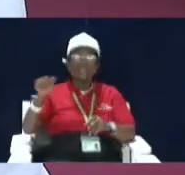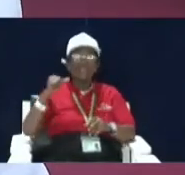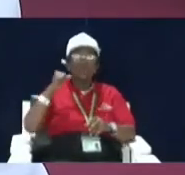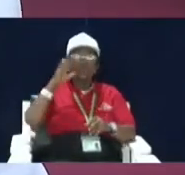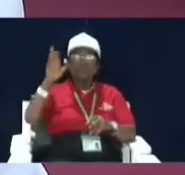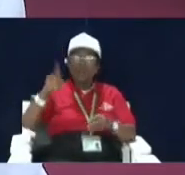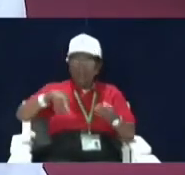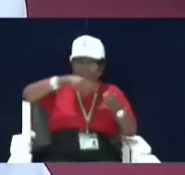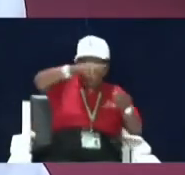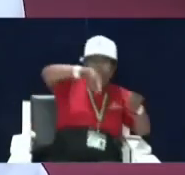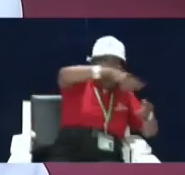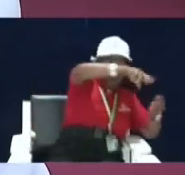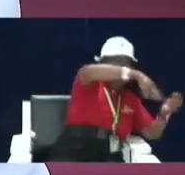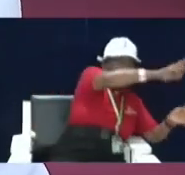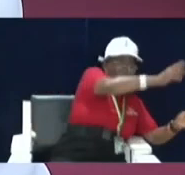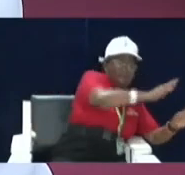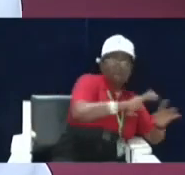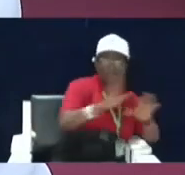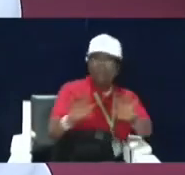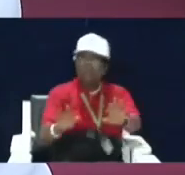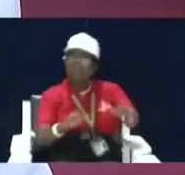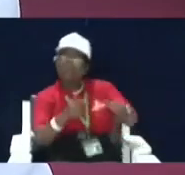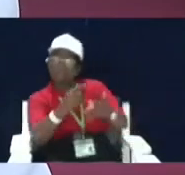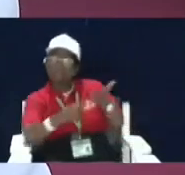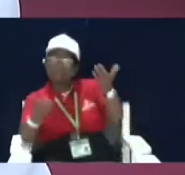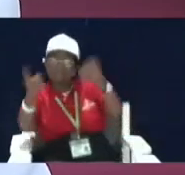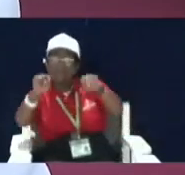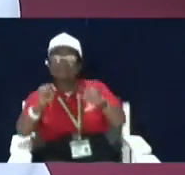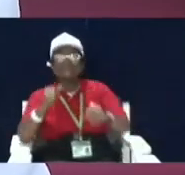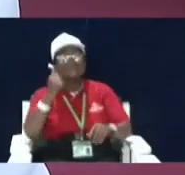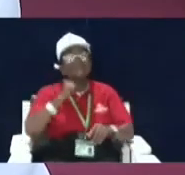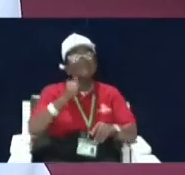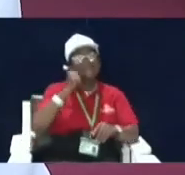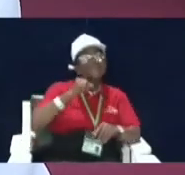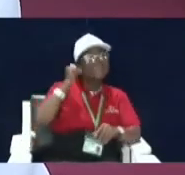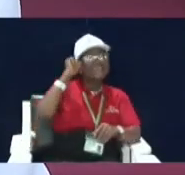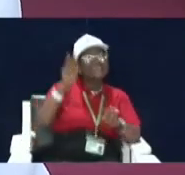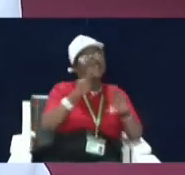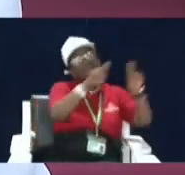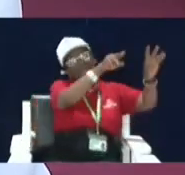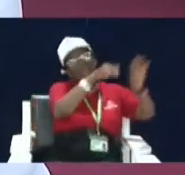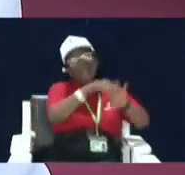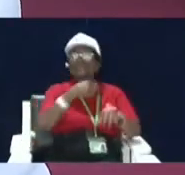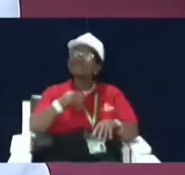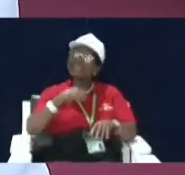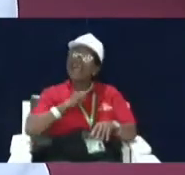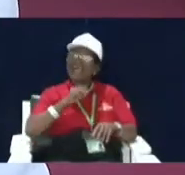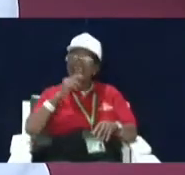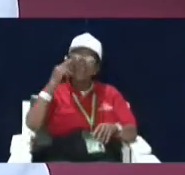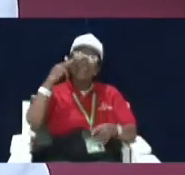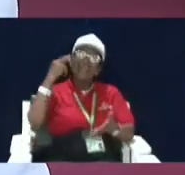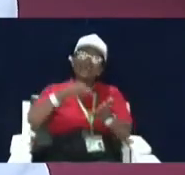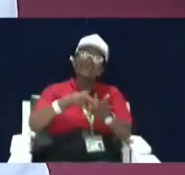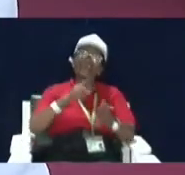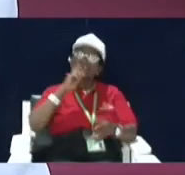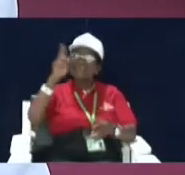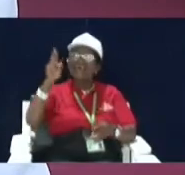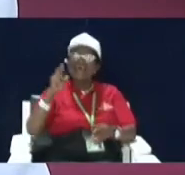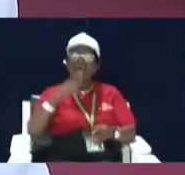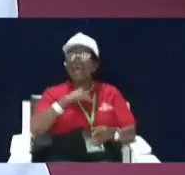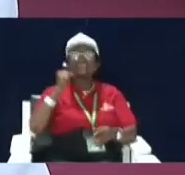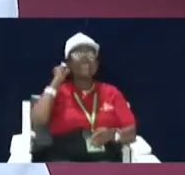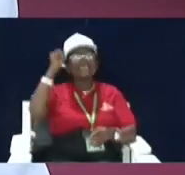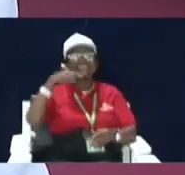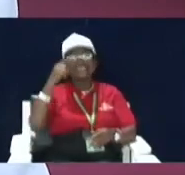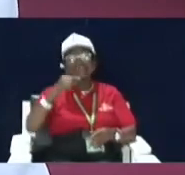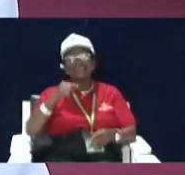what's happening, lady? And then she looked at me, and I recognized her, and she said, Daddy,